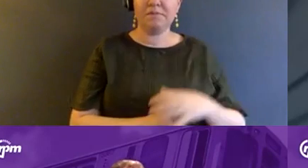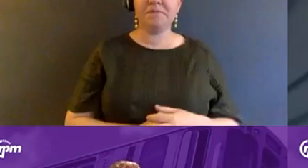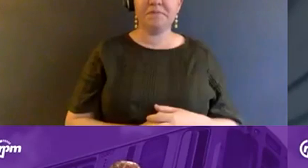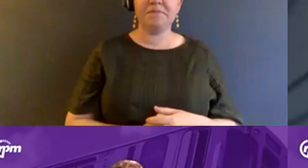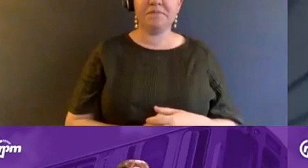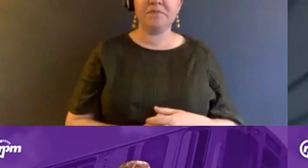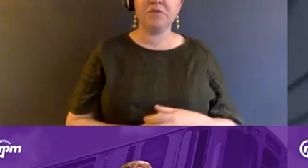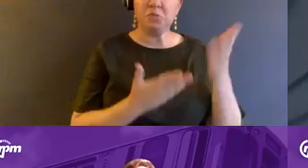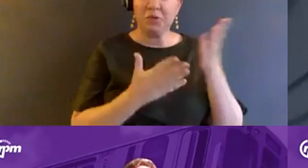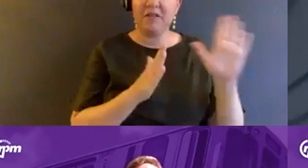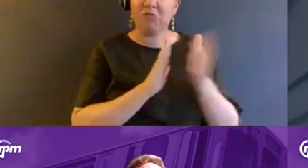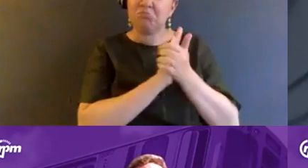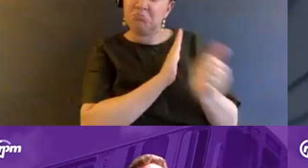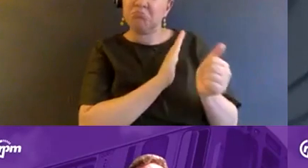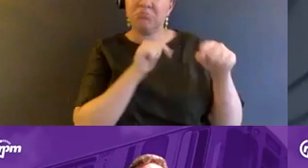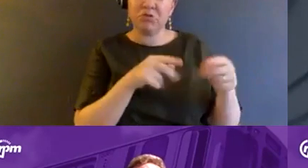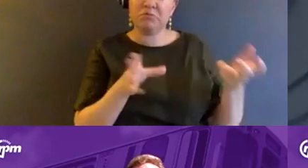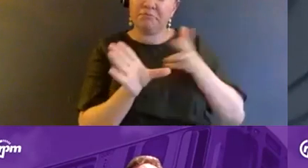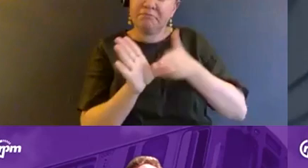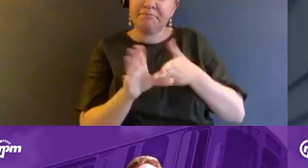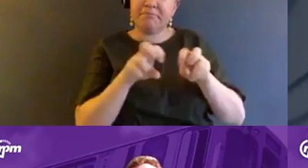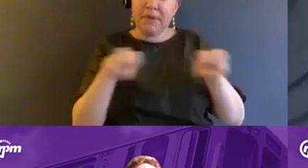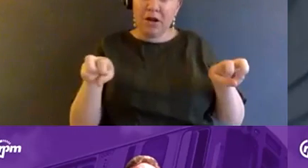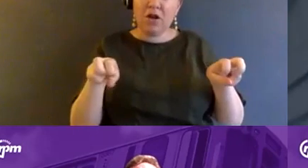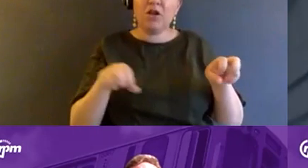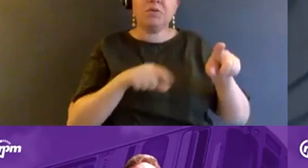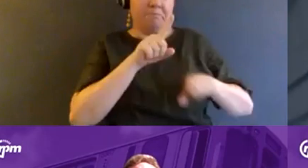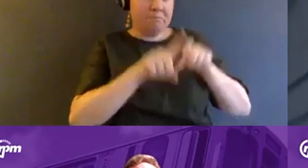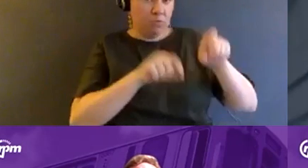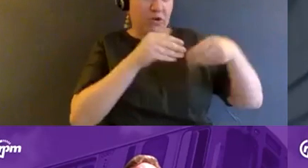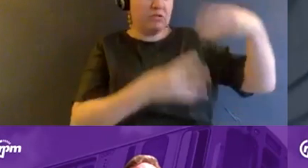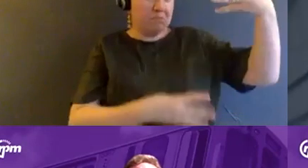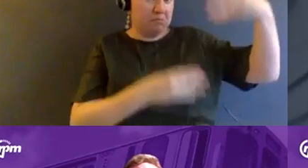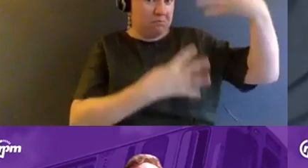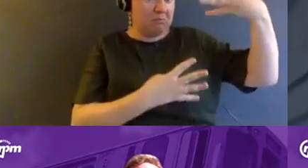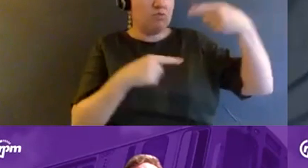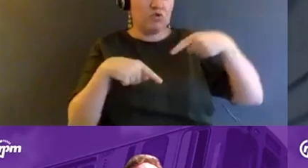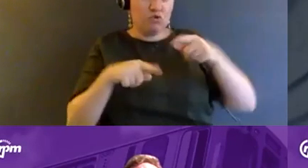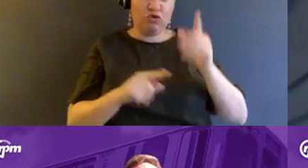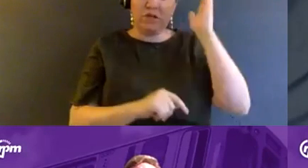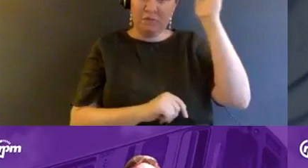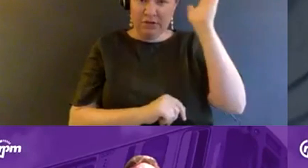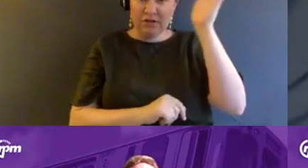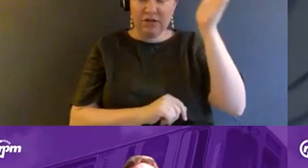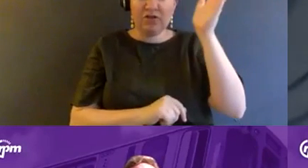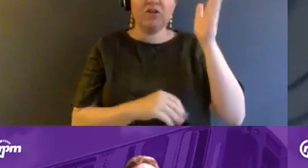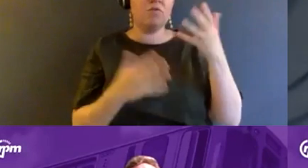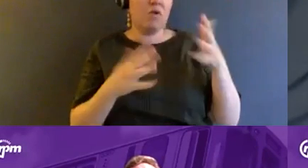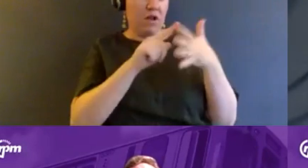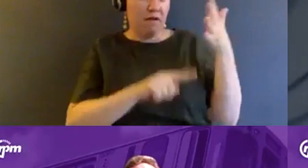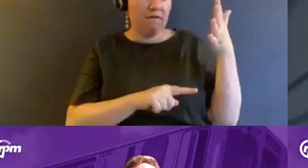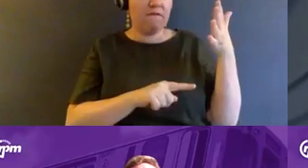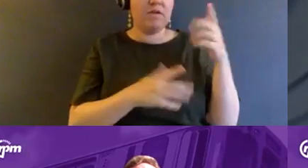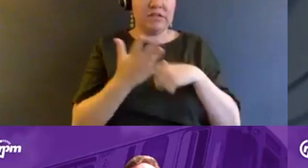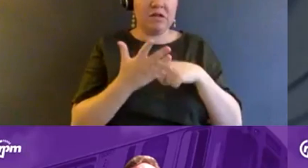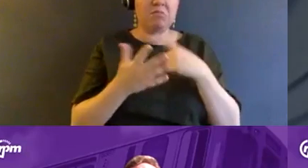So we have been getting questions as the presentation's been going on, and then like I mentioned, we already have the questions that